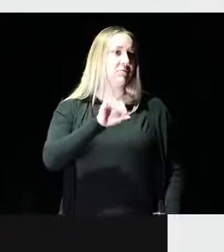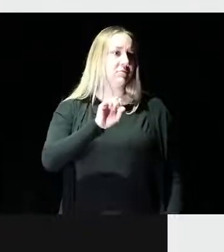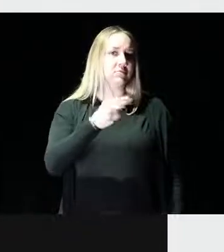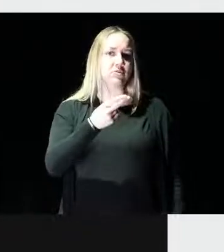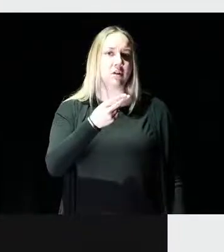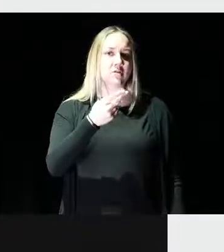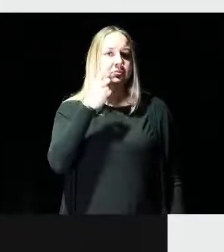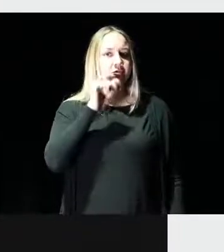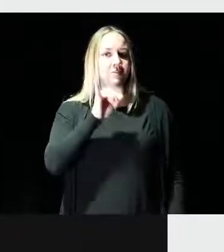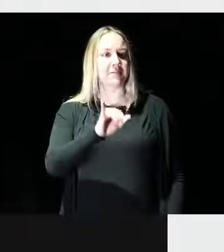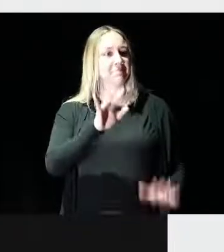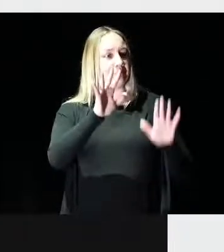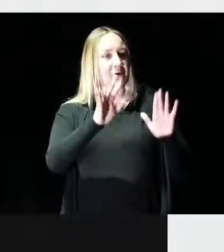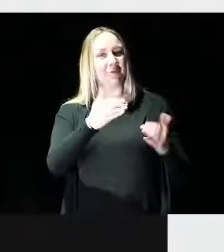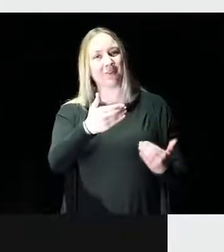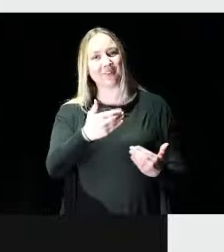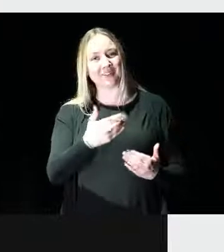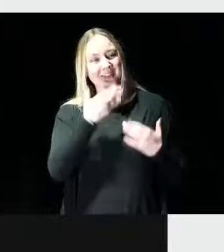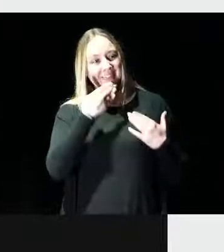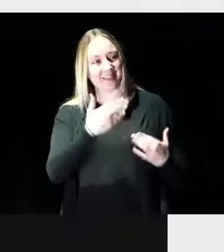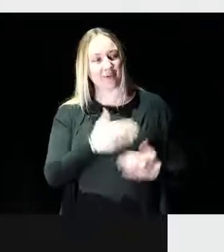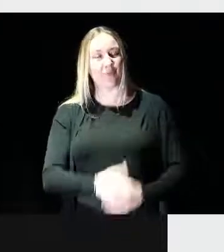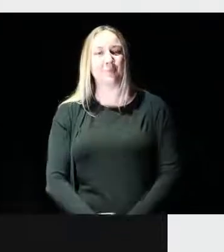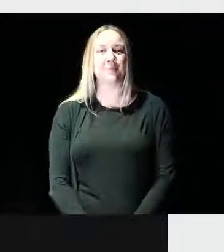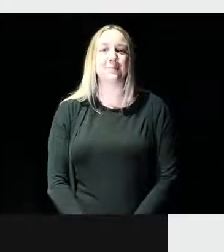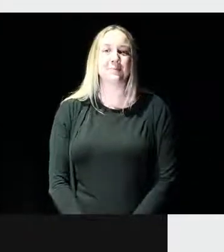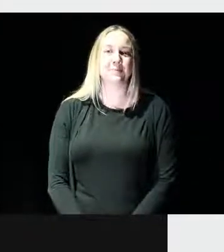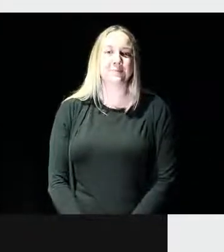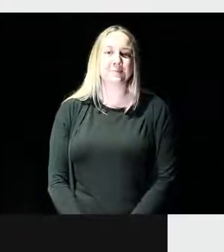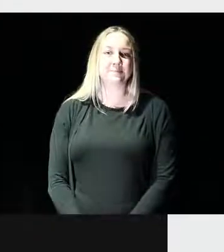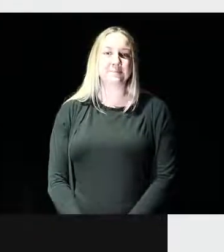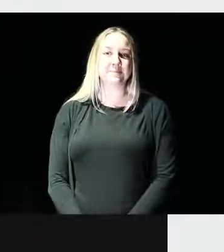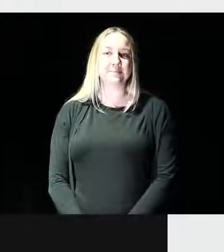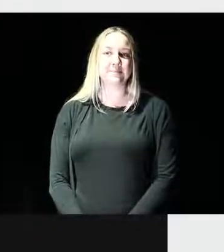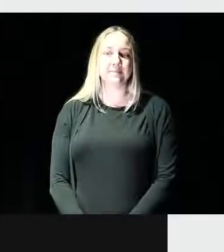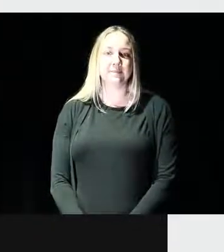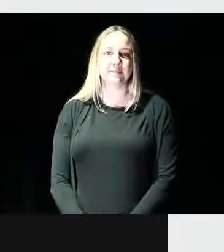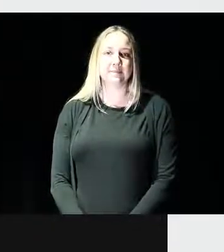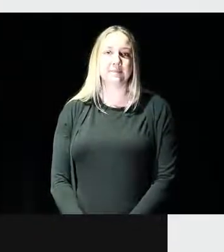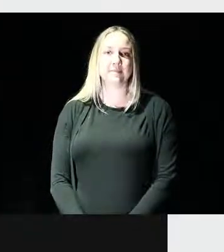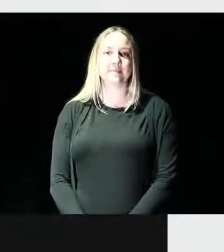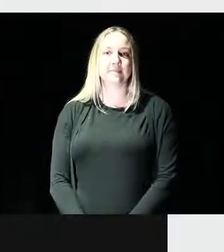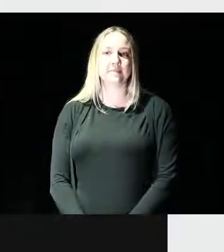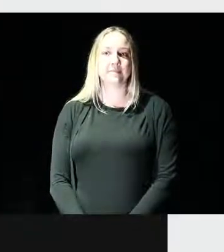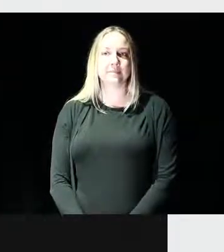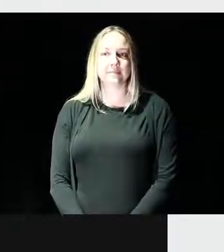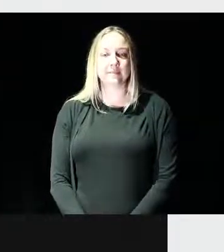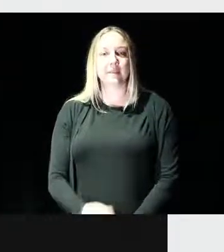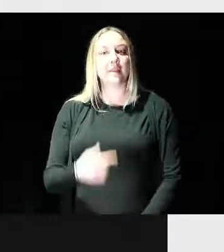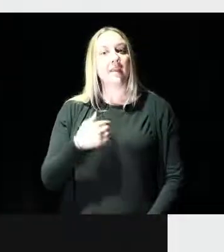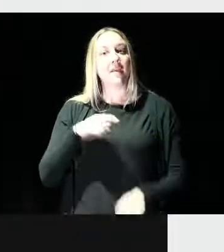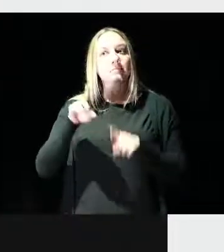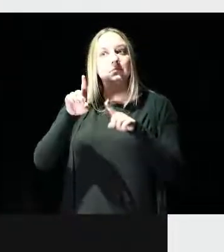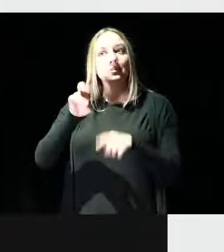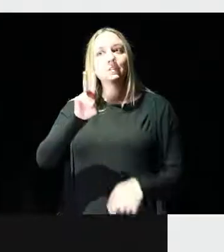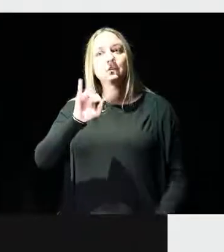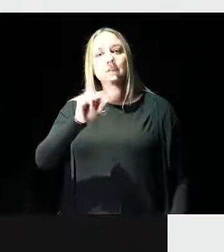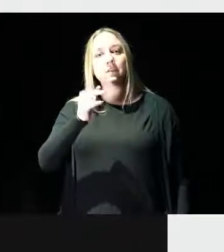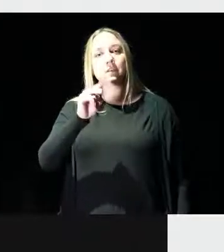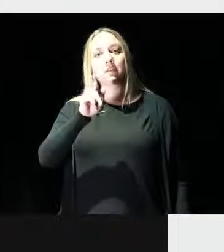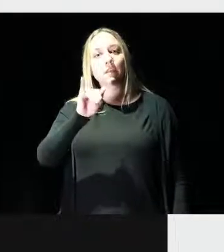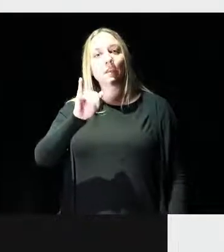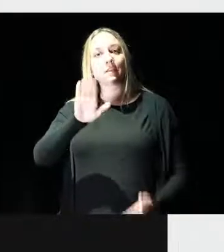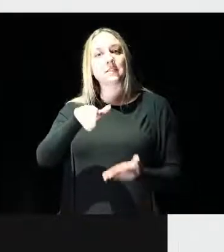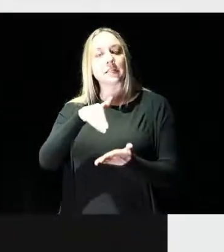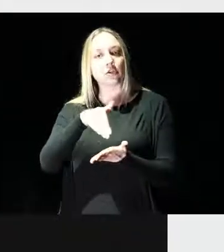that terrific introduction. I spent time at had the opportunity to spend time at the Vignelli Center over